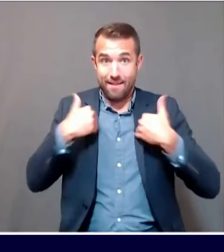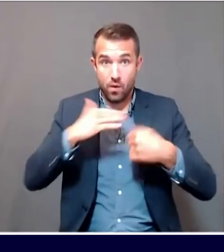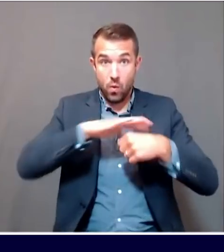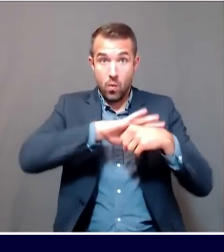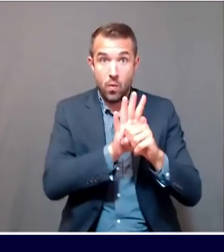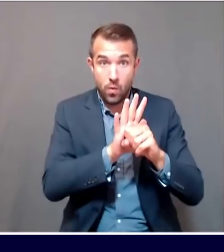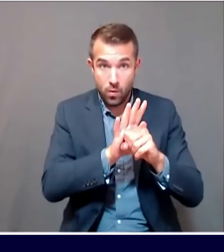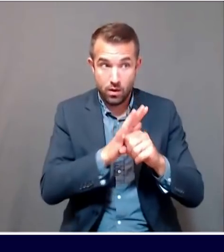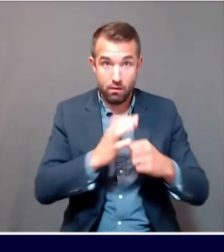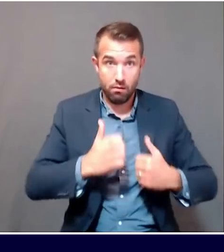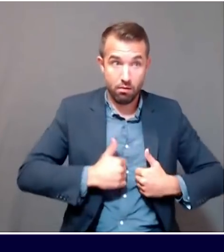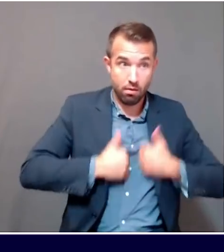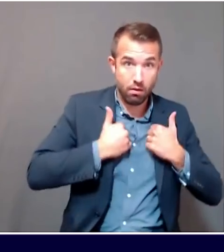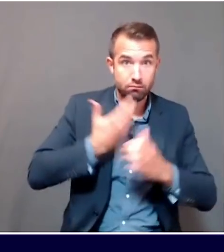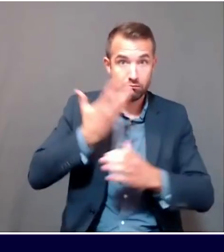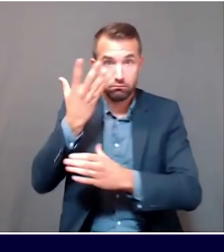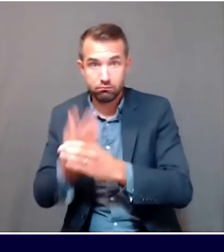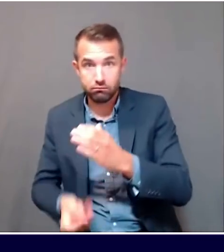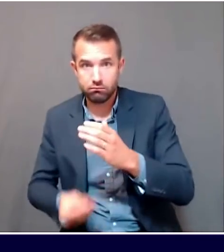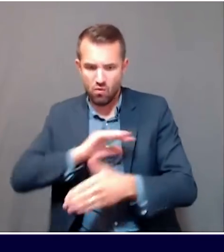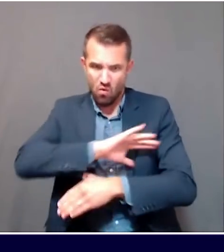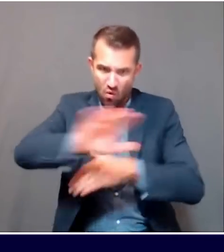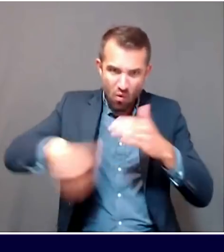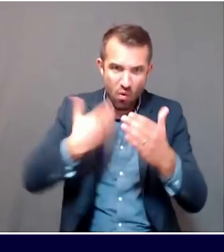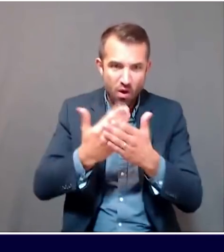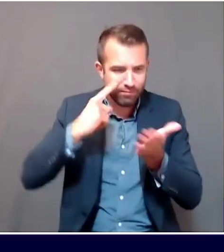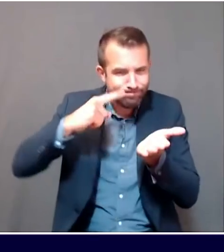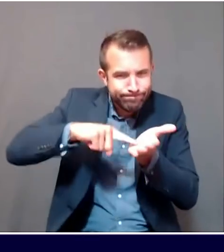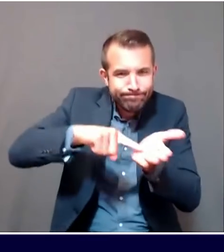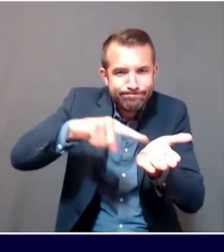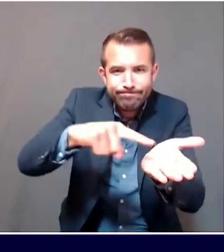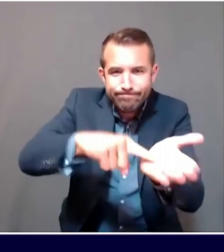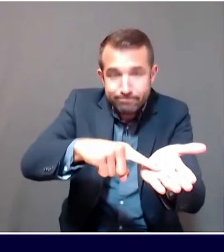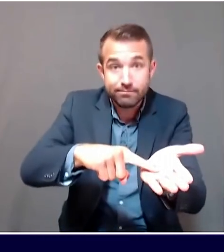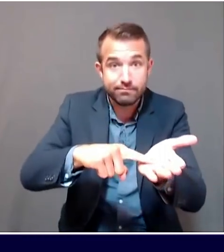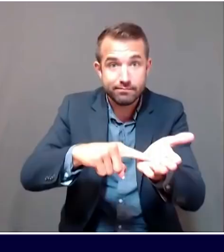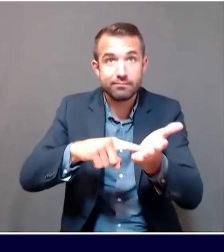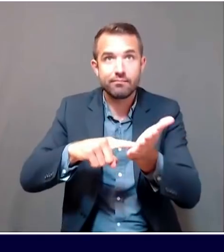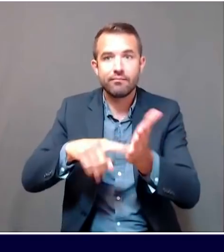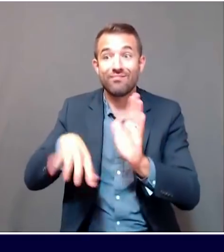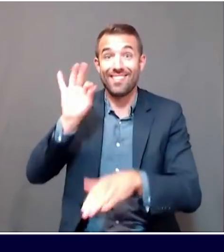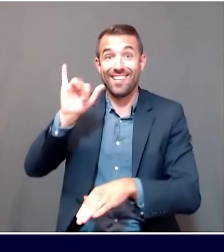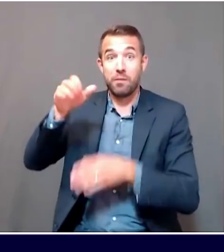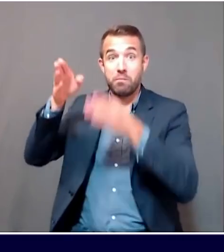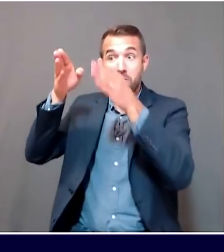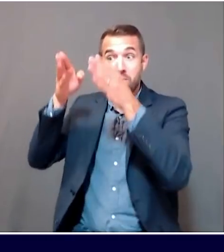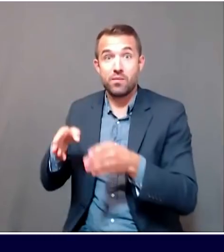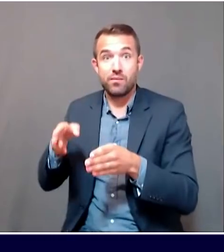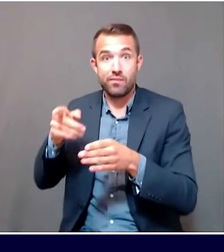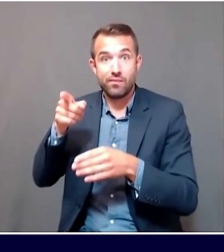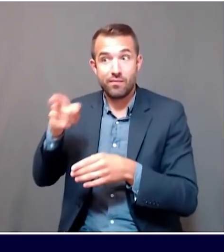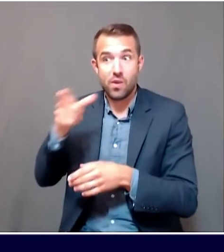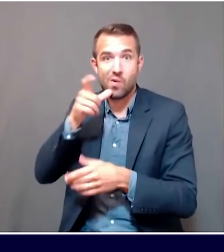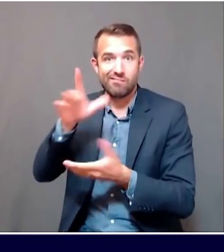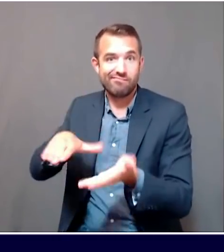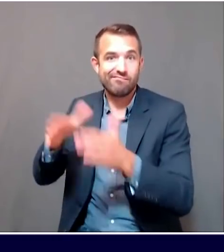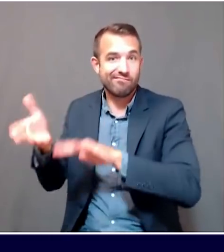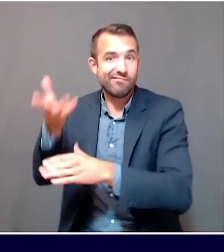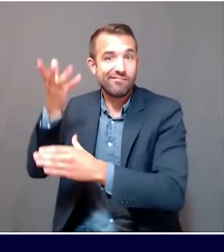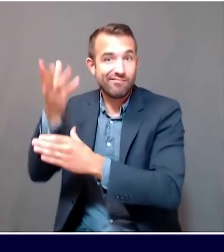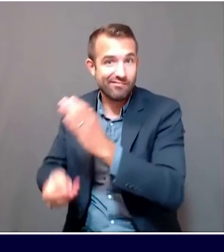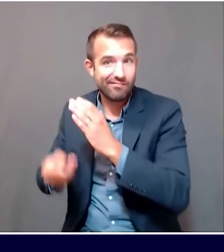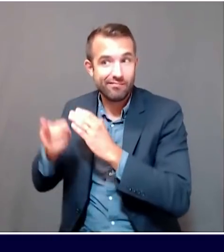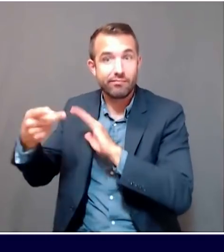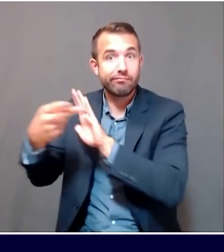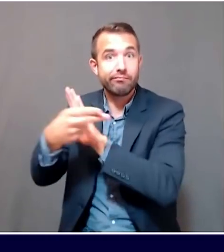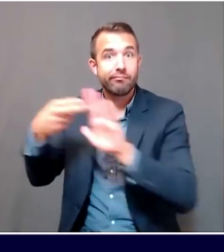deceased, we determined that the death of the resident, of the individual that we originally classified as related